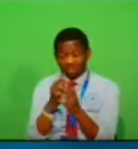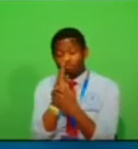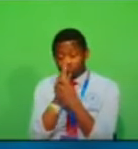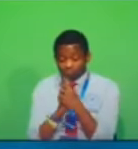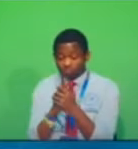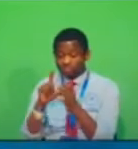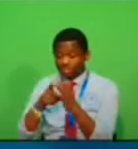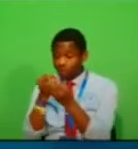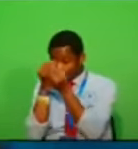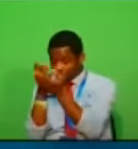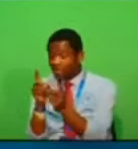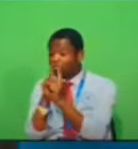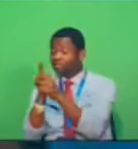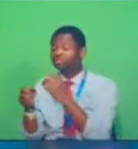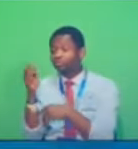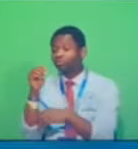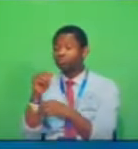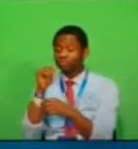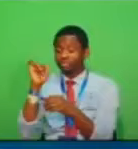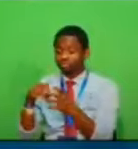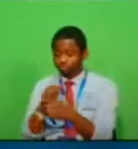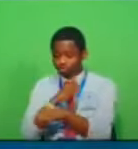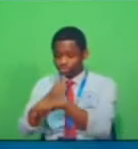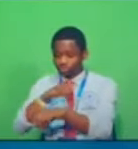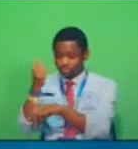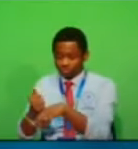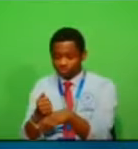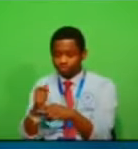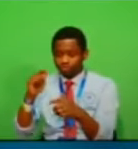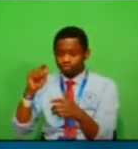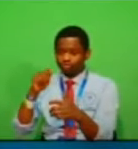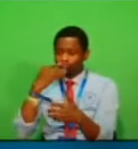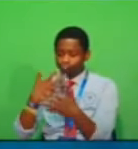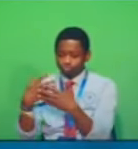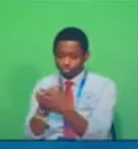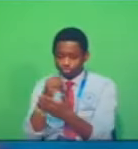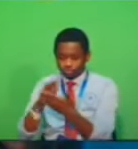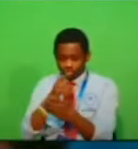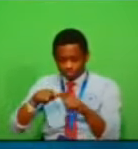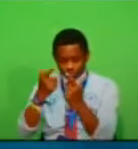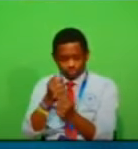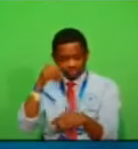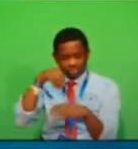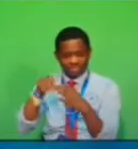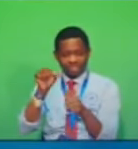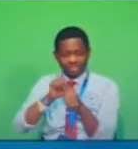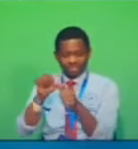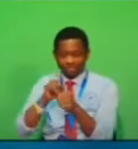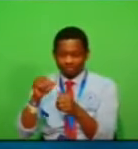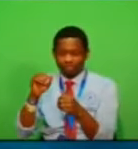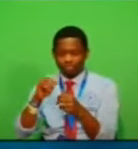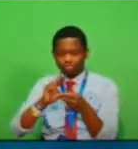God's call that he wanted to establish gospel choirs on every campus, everywhere. So that's a little bit about my